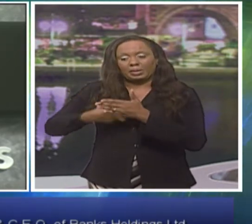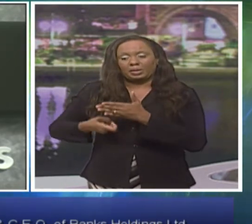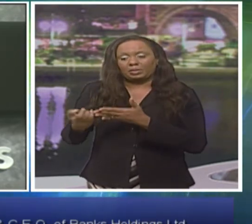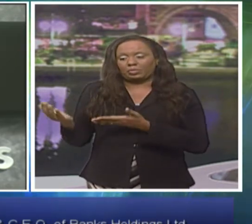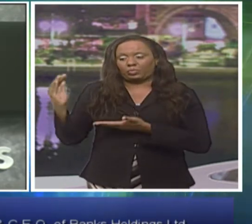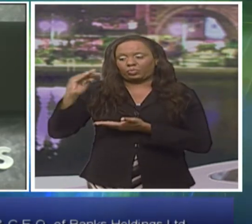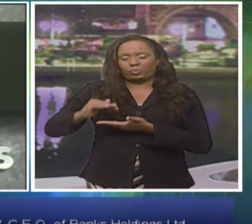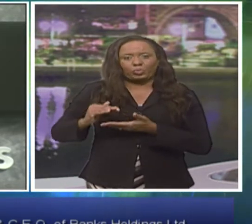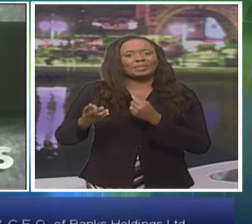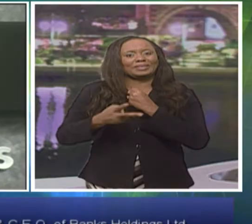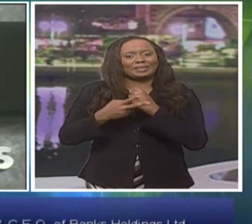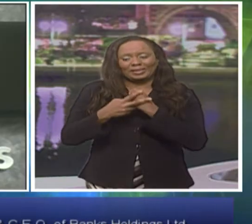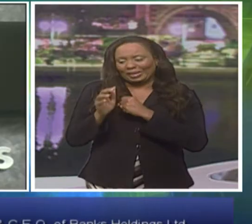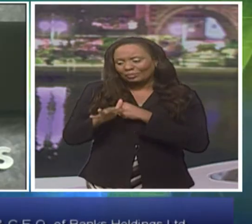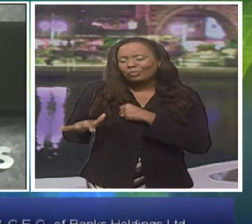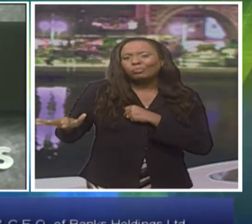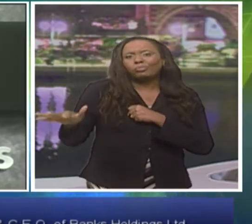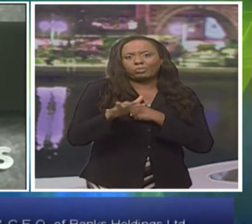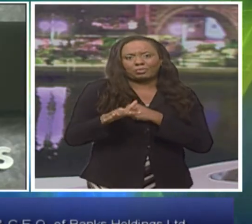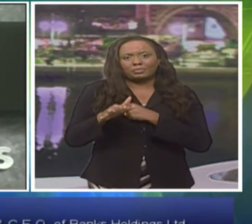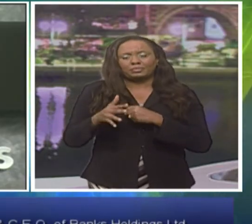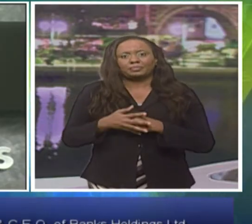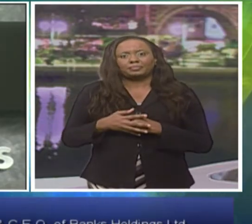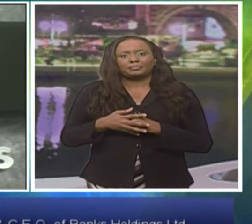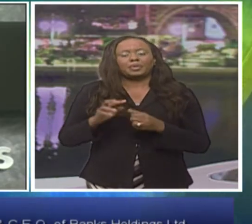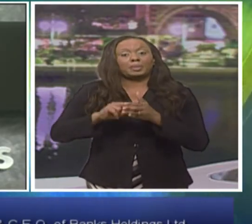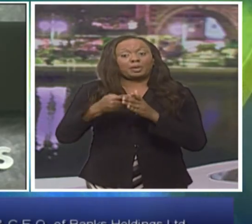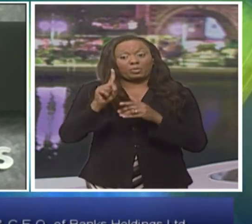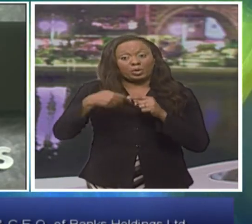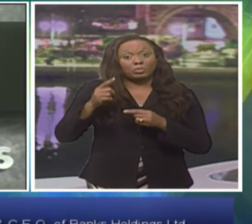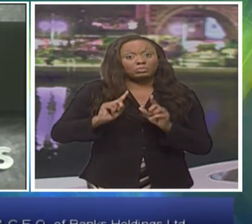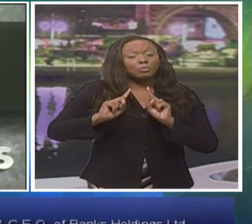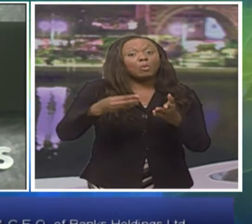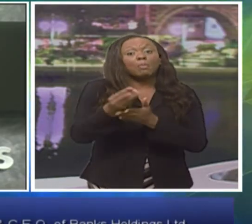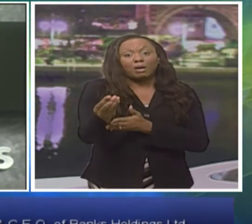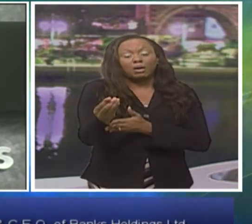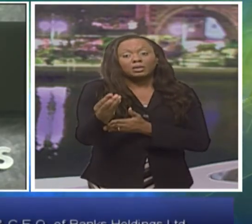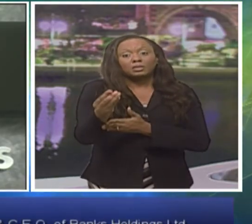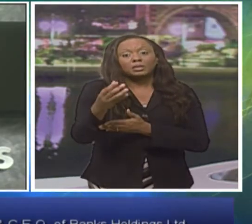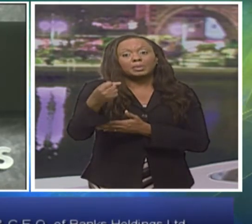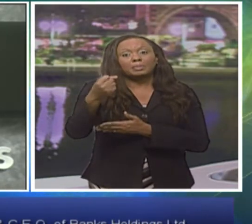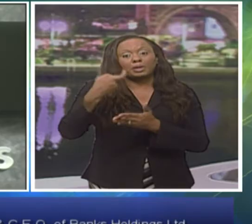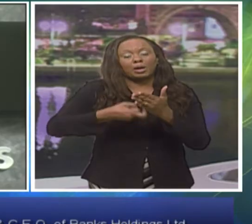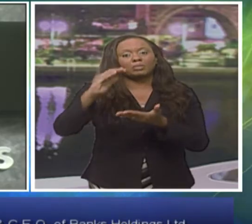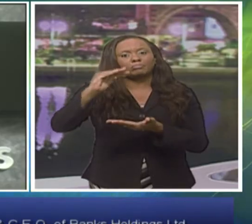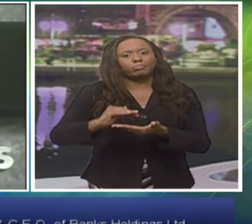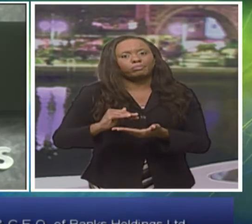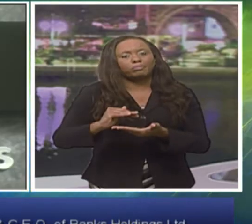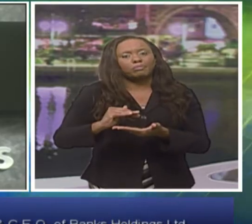those savings will flow through to the end consumer. So the consumer will see a drop in the price for